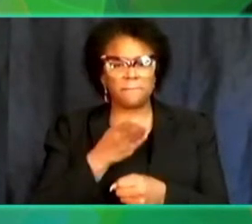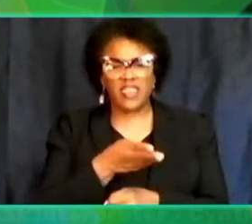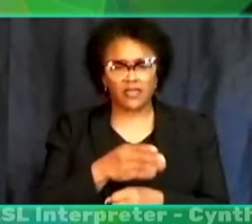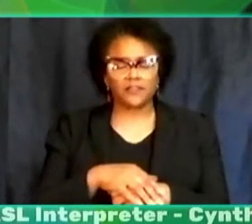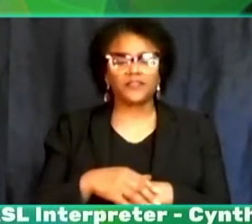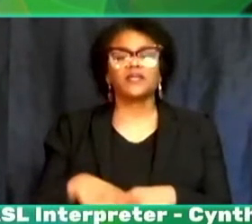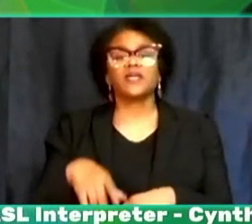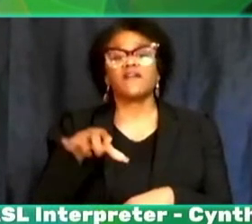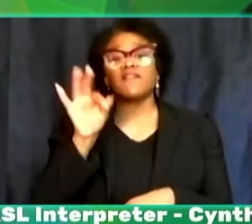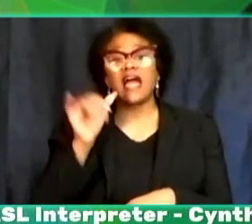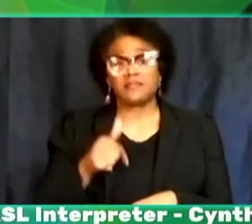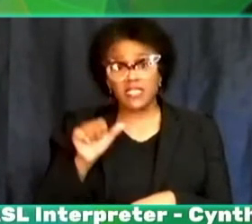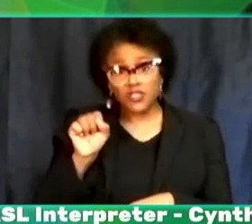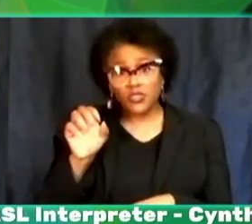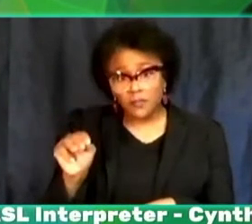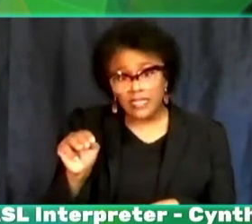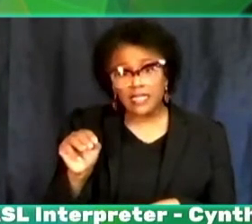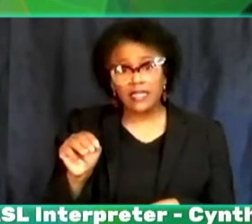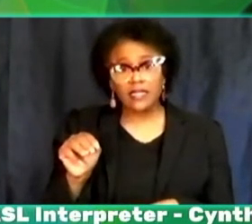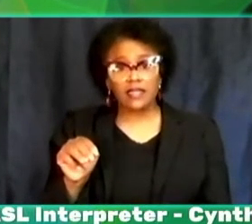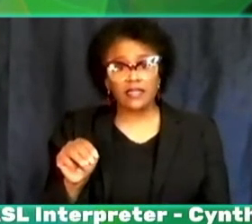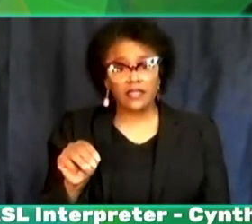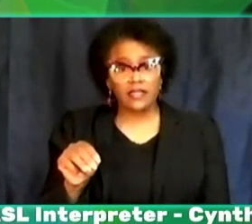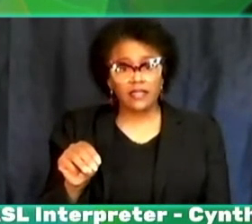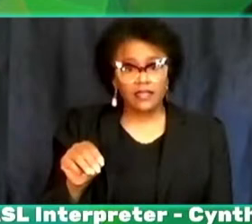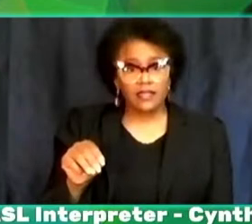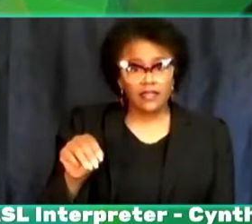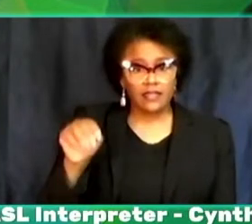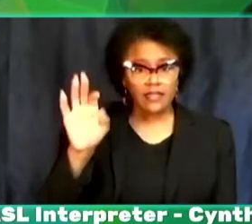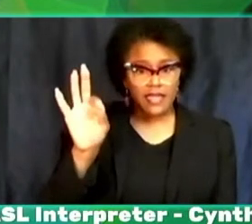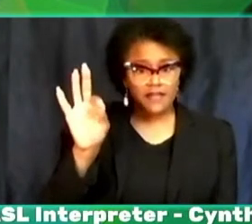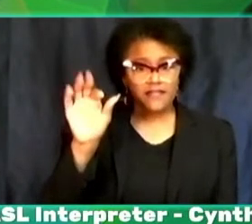social media, Fabulize Mag,